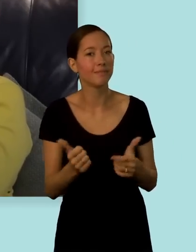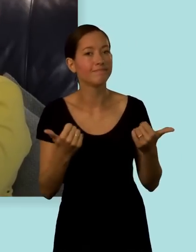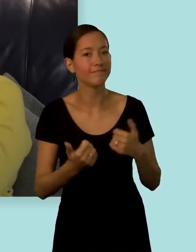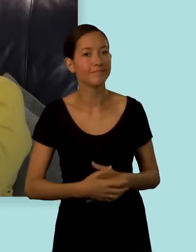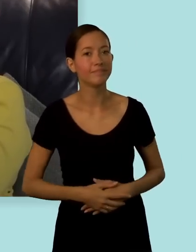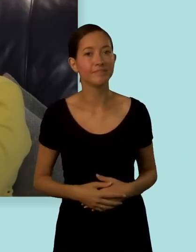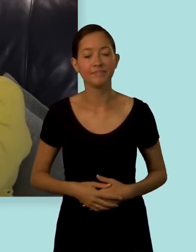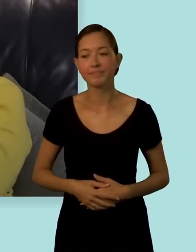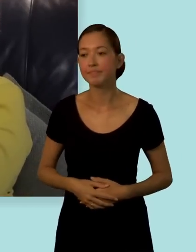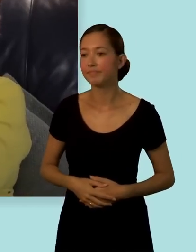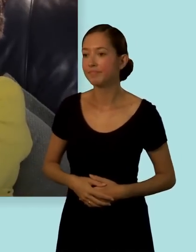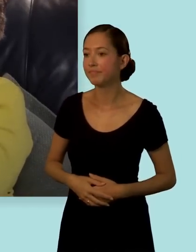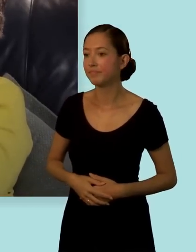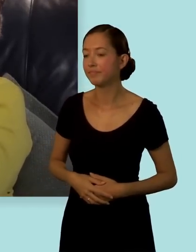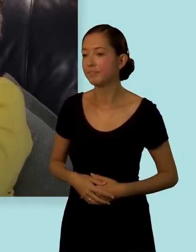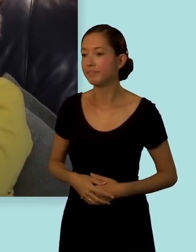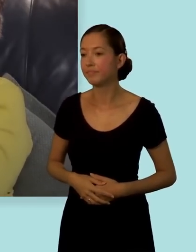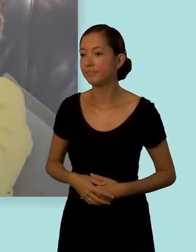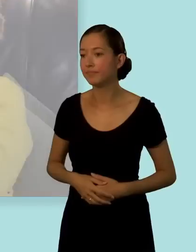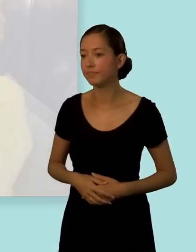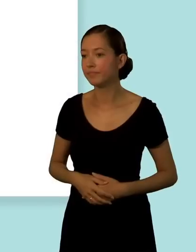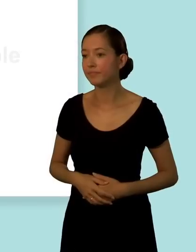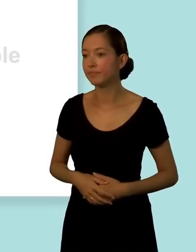more of an active life now than he was having.